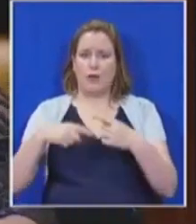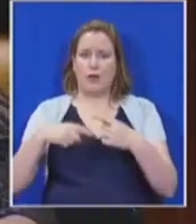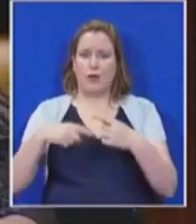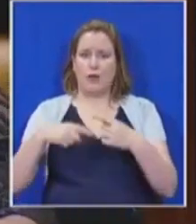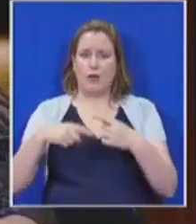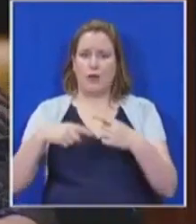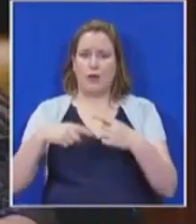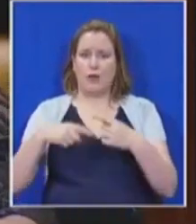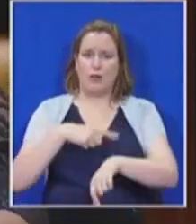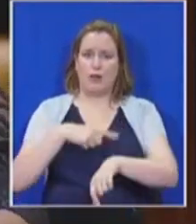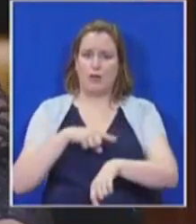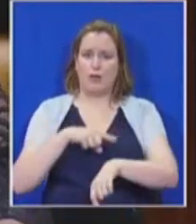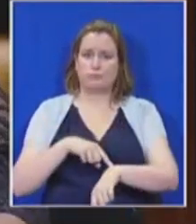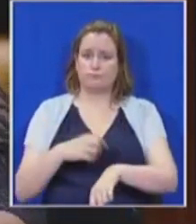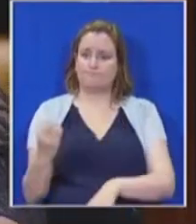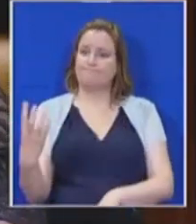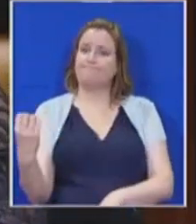correctly?